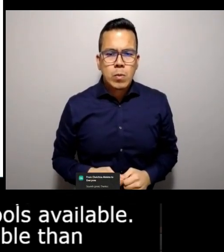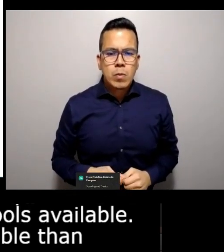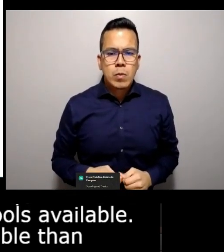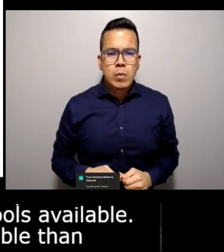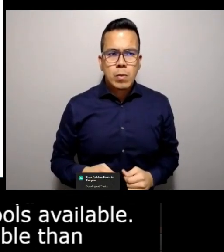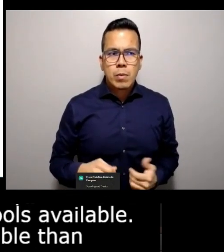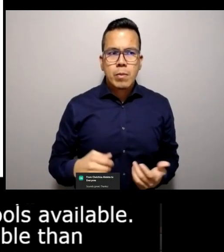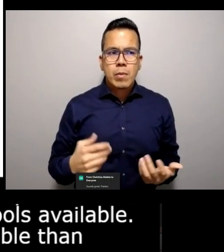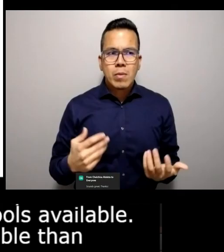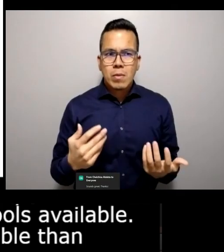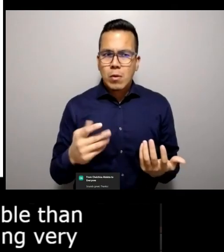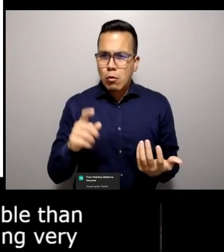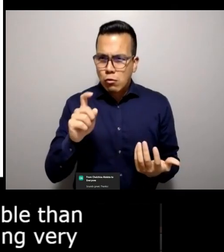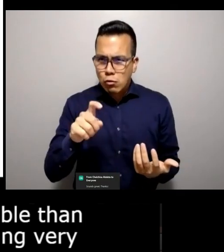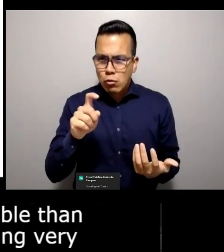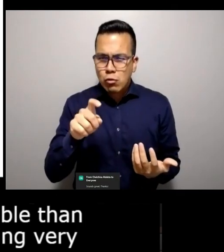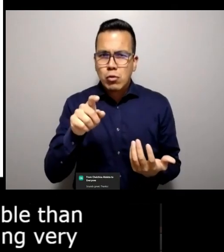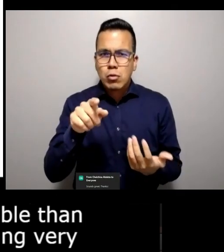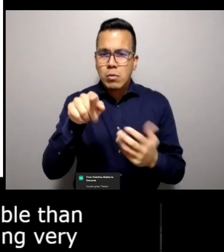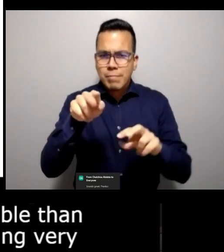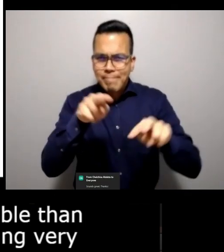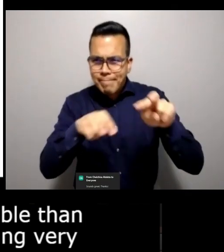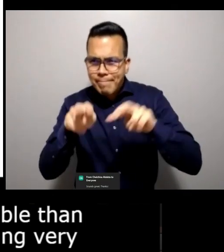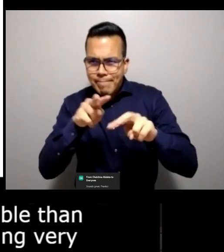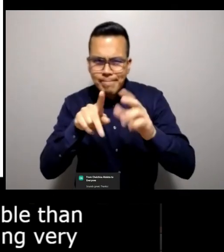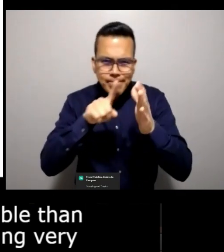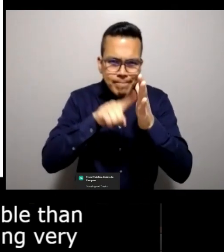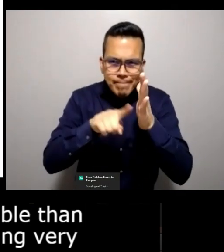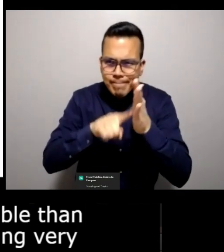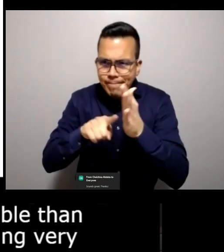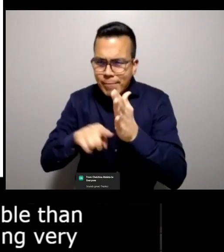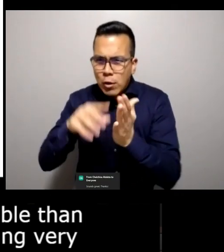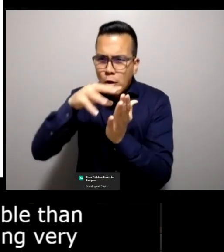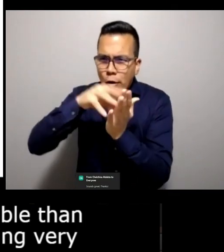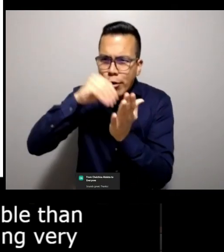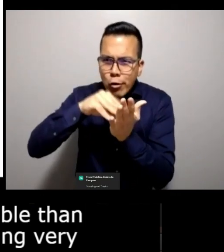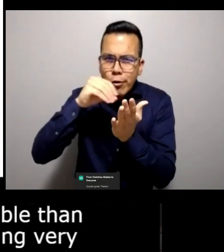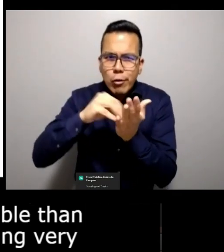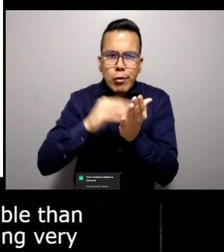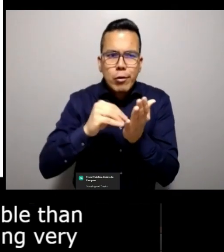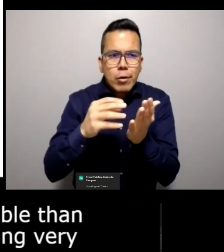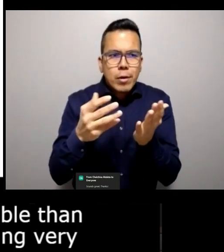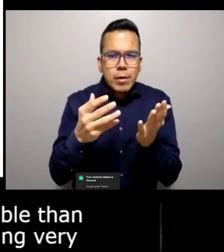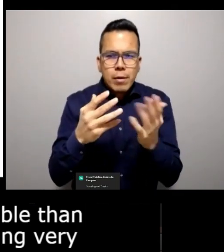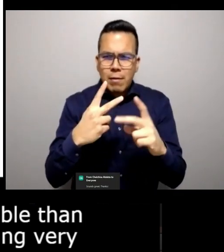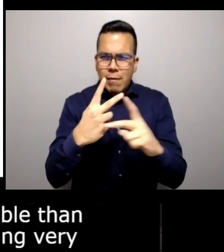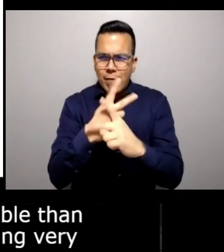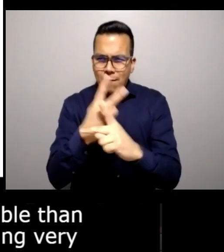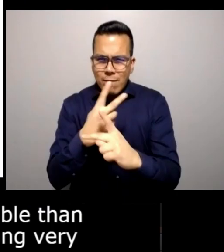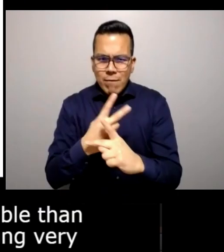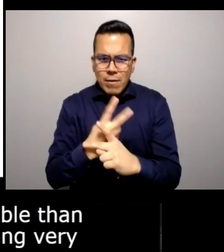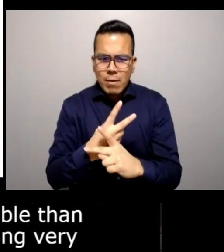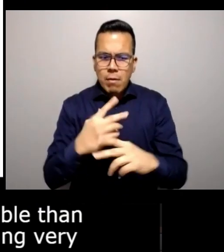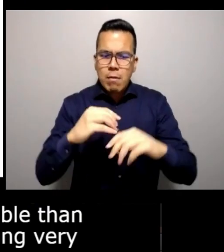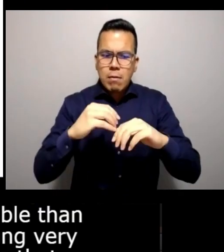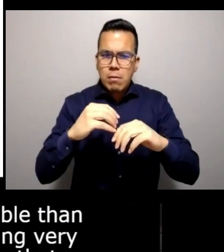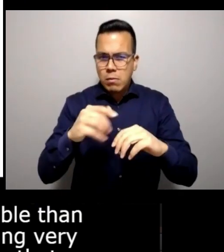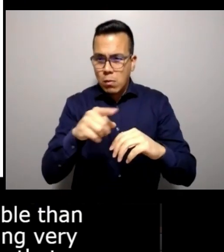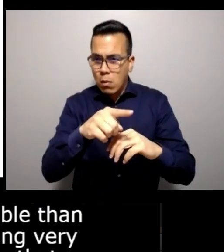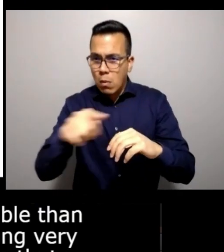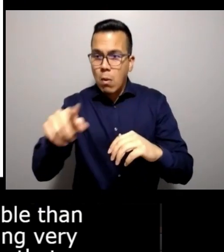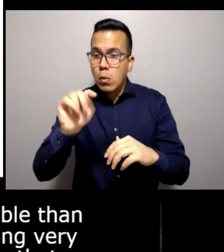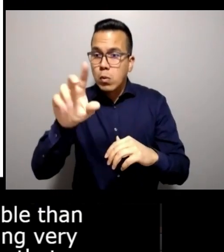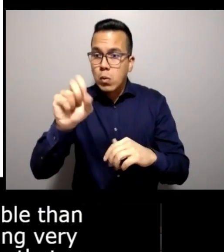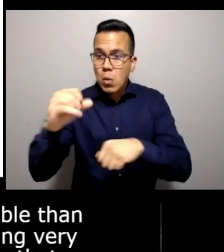an explorer, and finding the tools that are within each of your